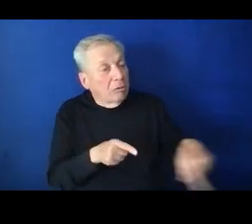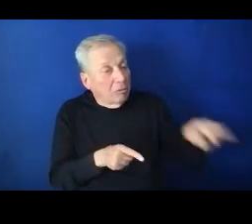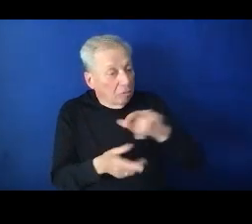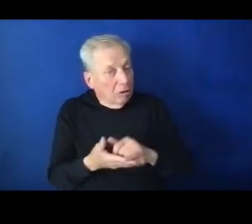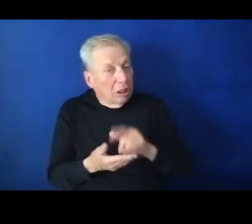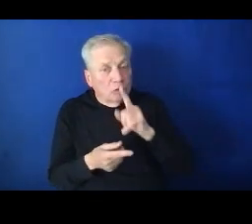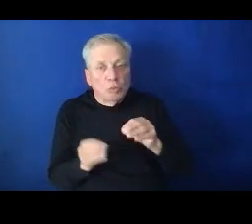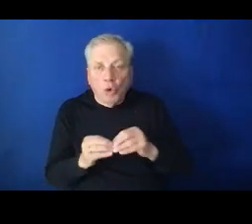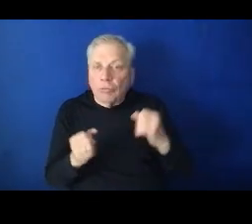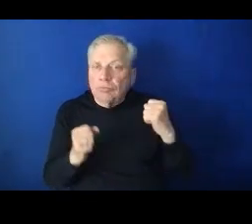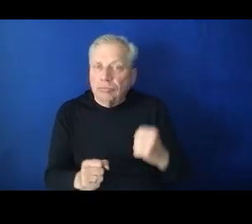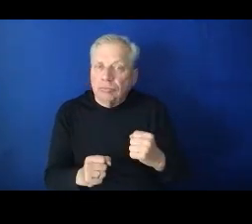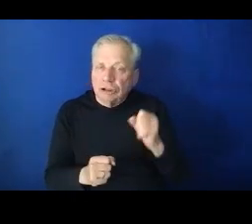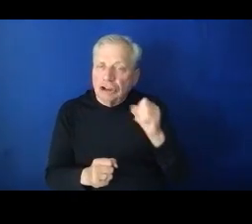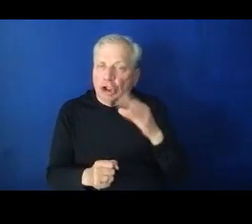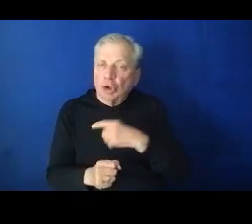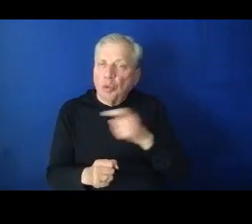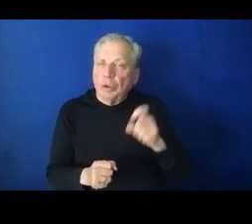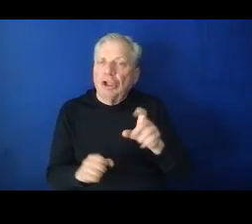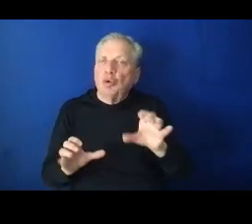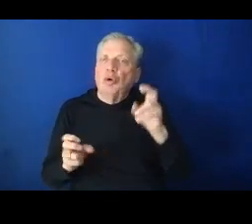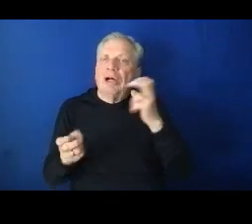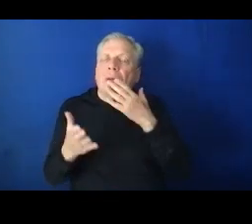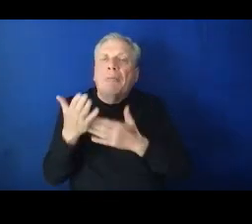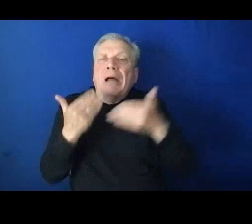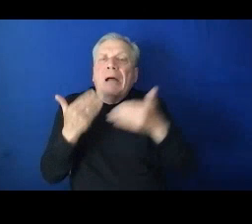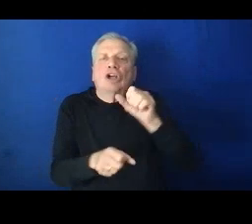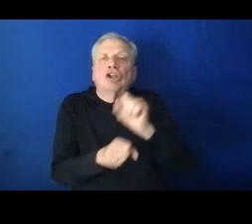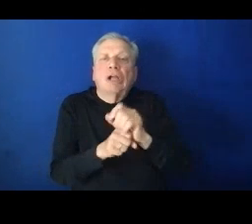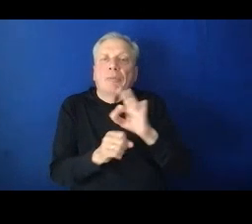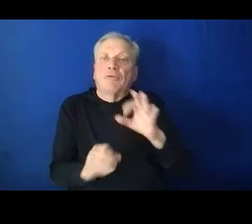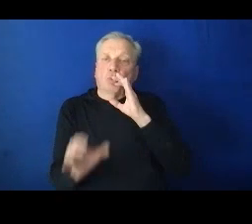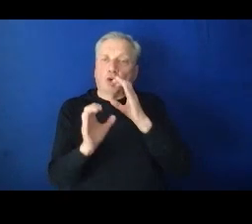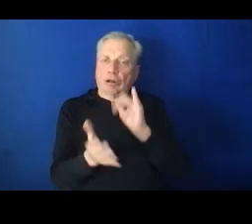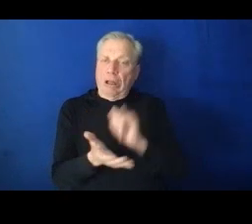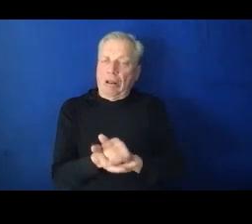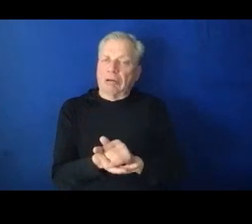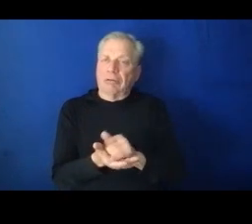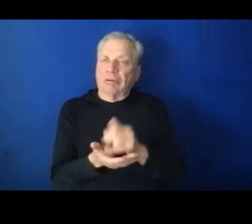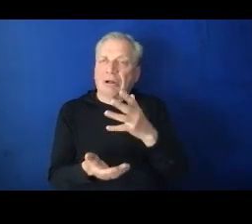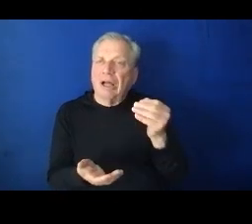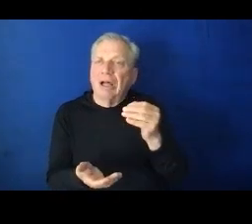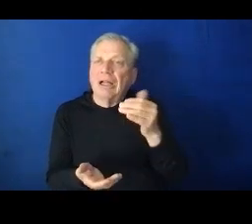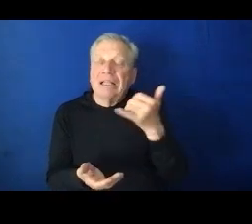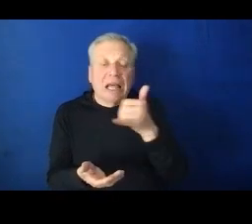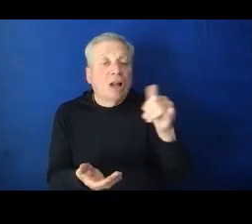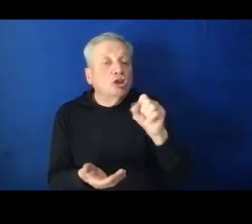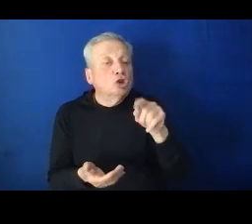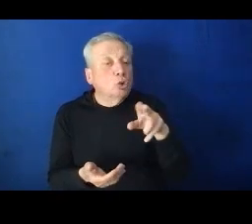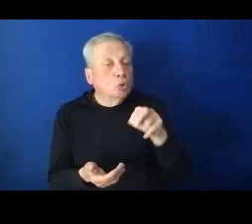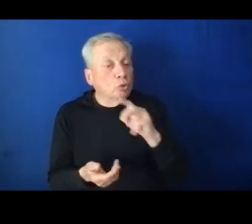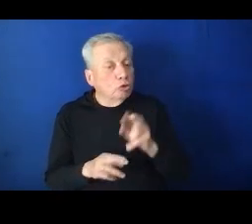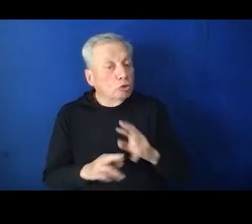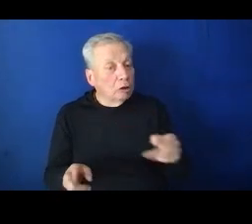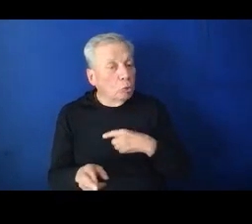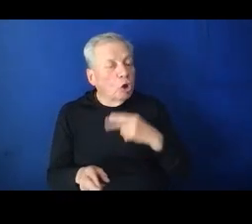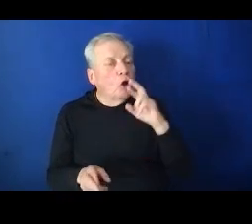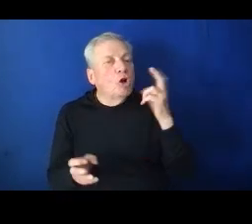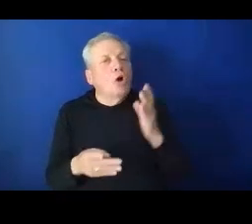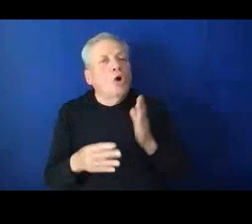sound. We just needed to do a better job of communicating about that. Yellowstone was ready. We were overdue by